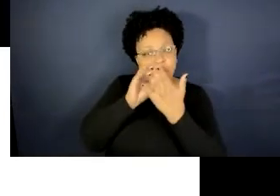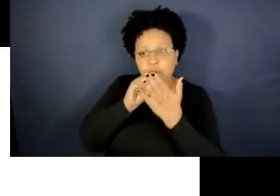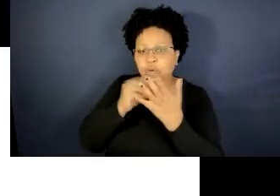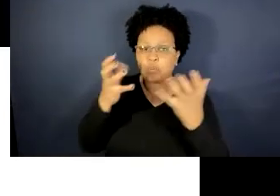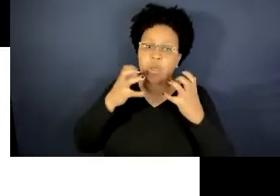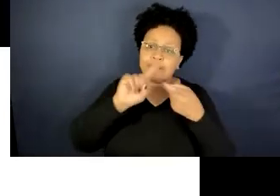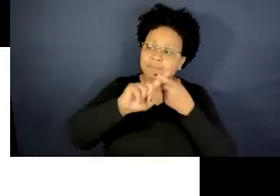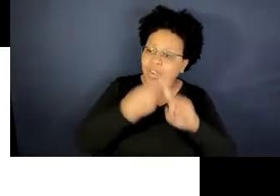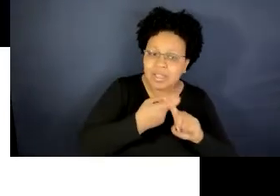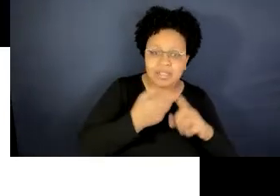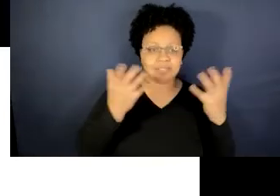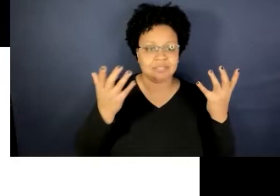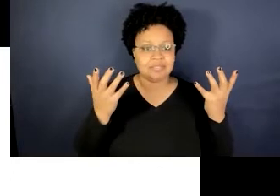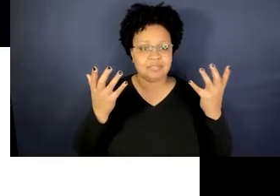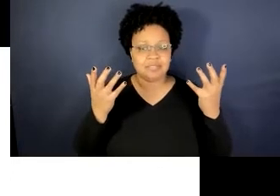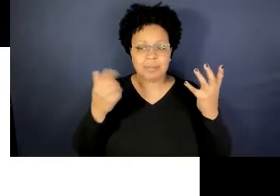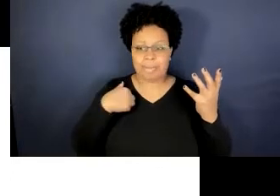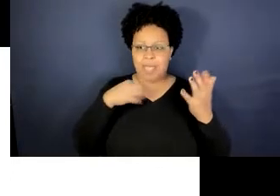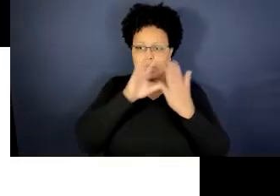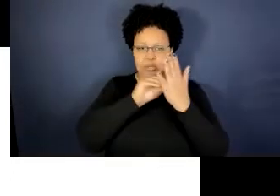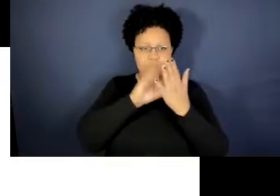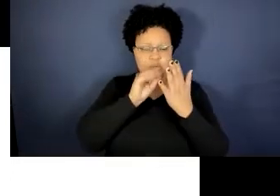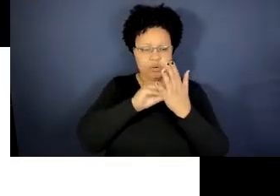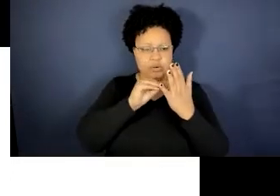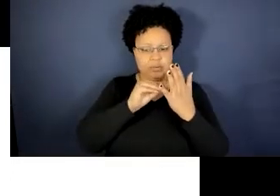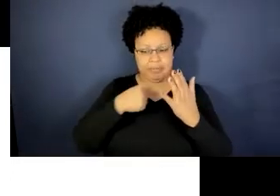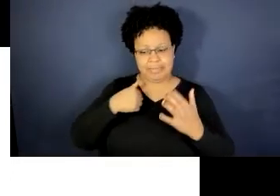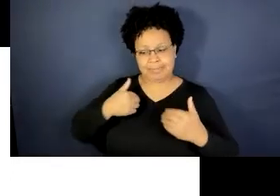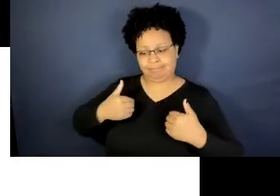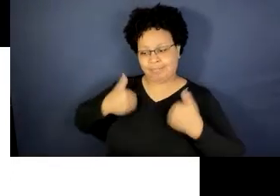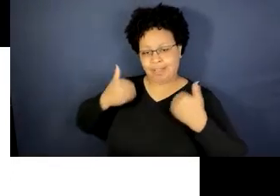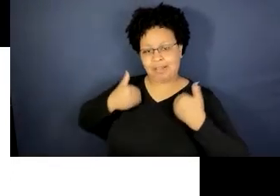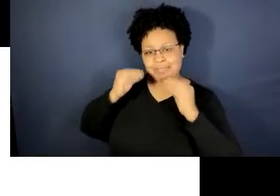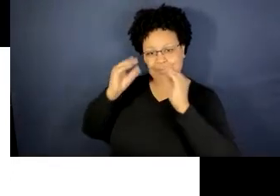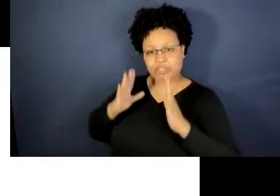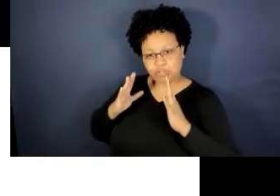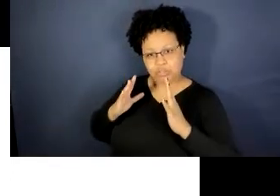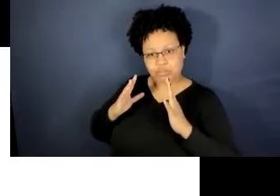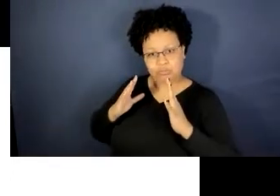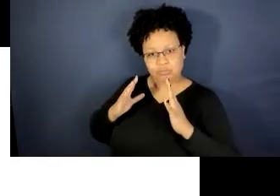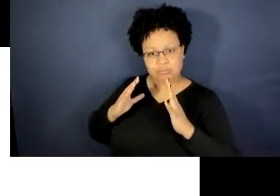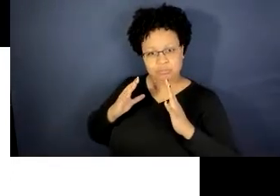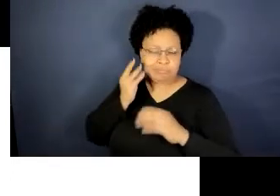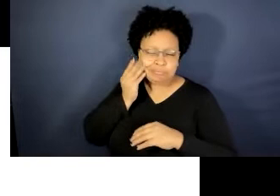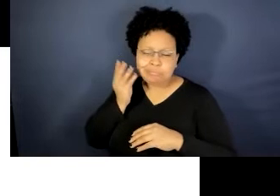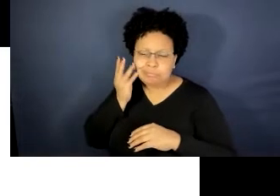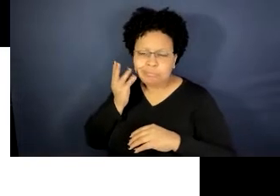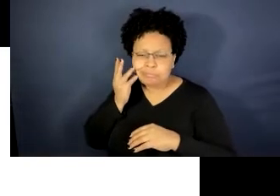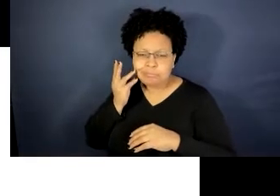them. I learned that as a young teacher, and I carried that on through even